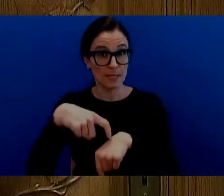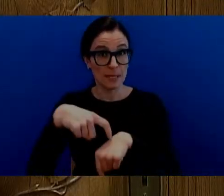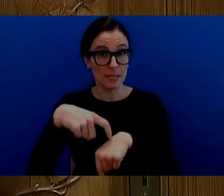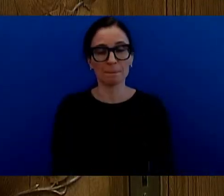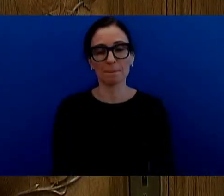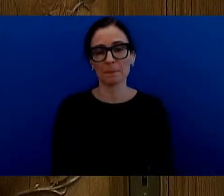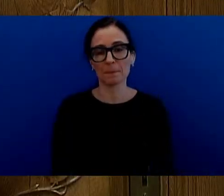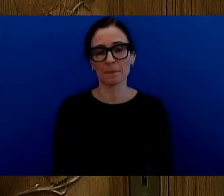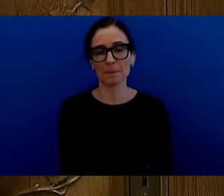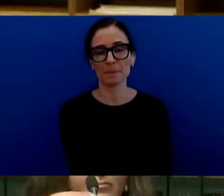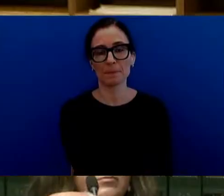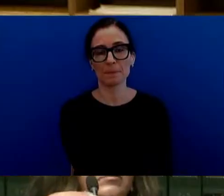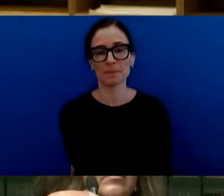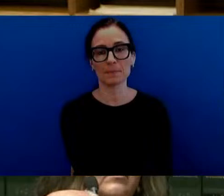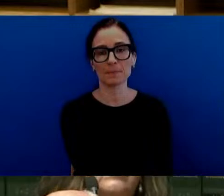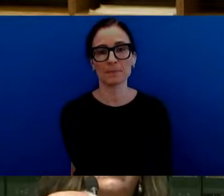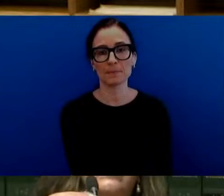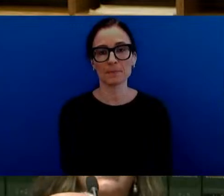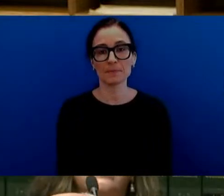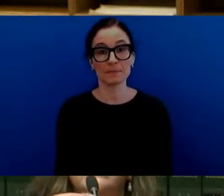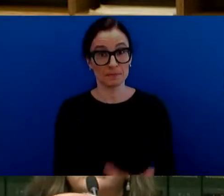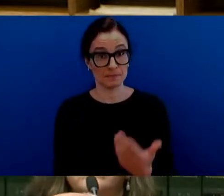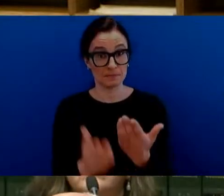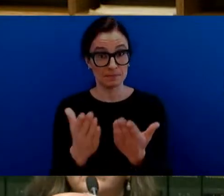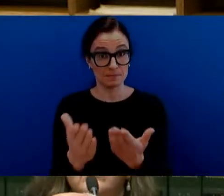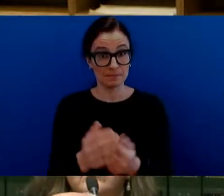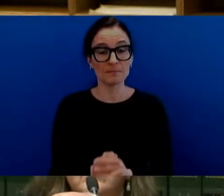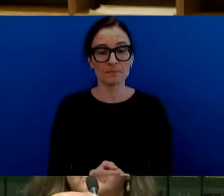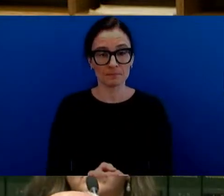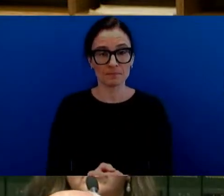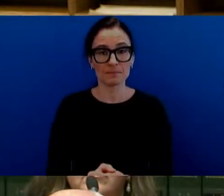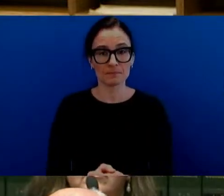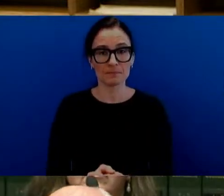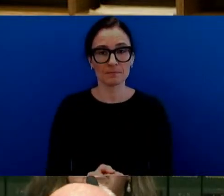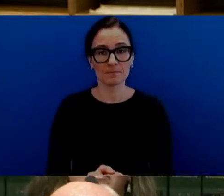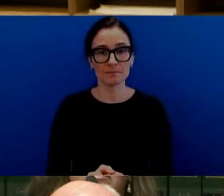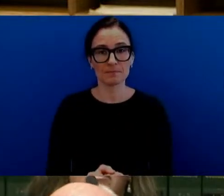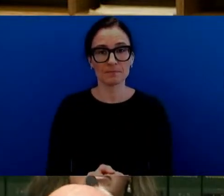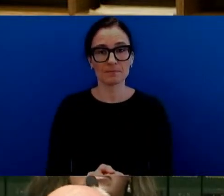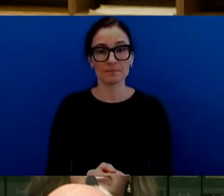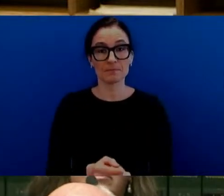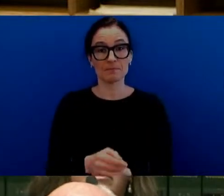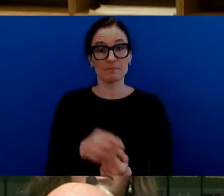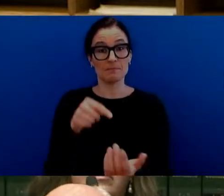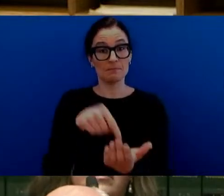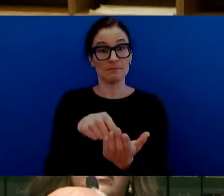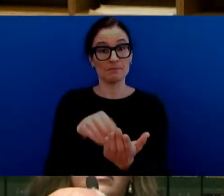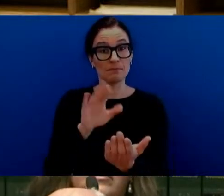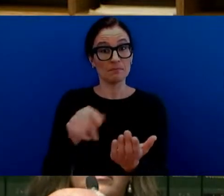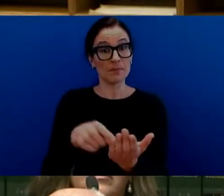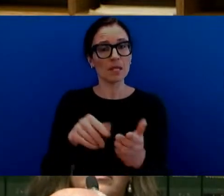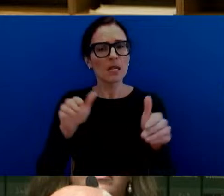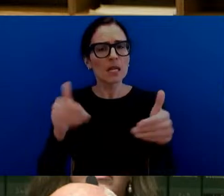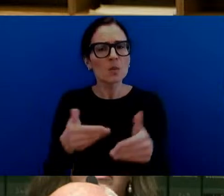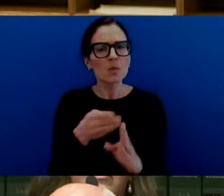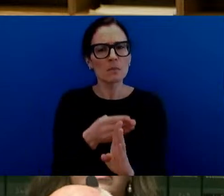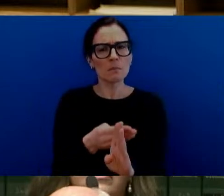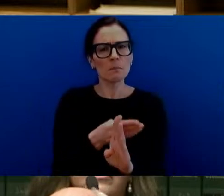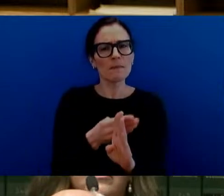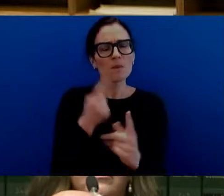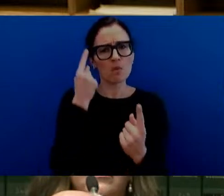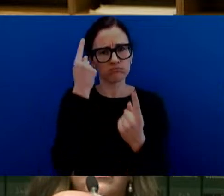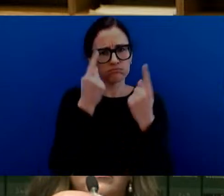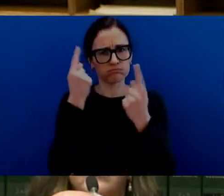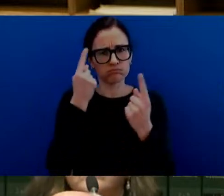Please go ahead. The introduction of this bill prior to consideration of the throne speech expresses the established right of Parliament through its